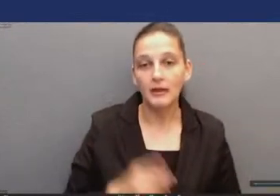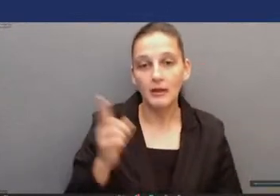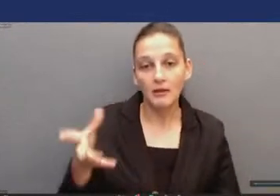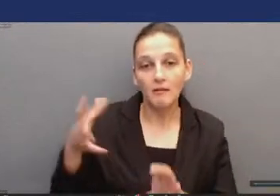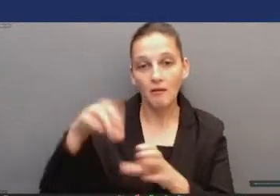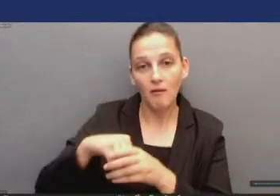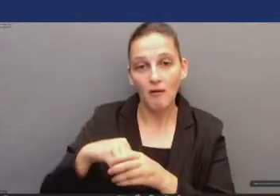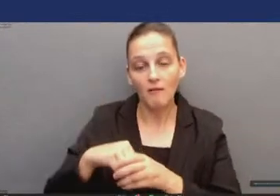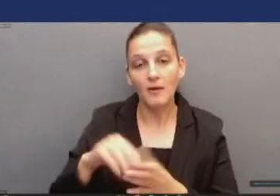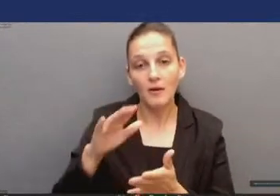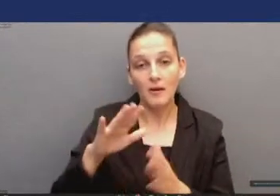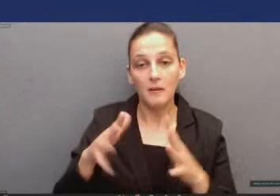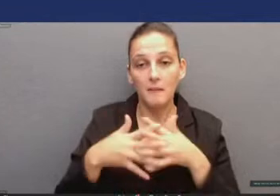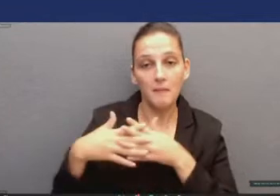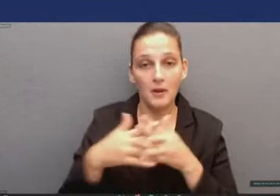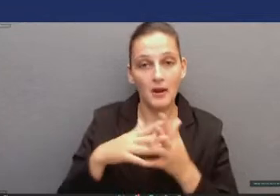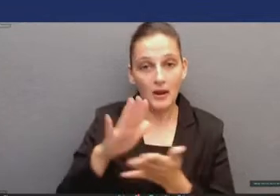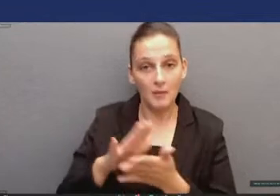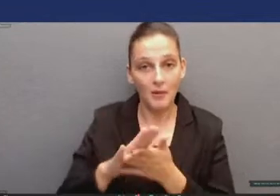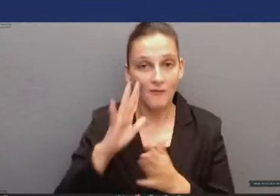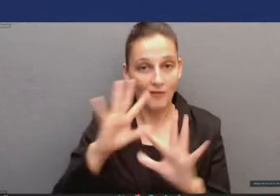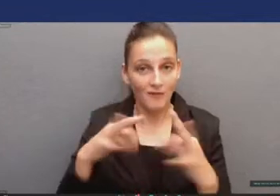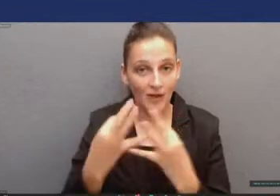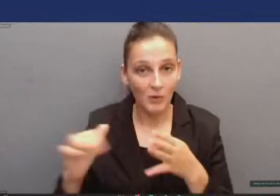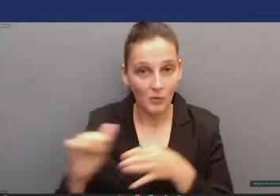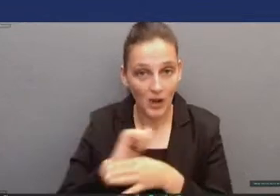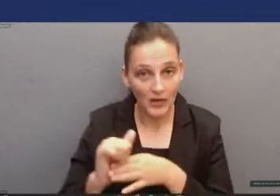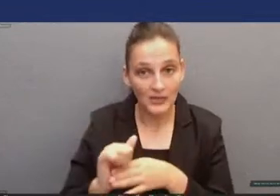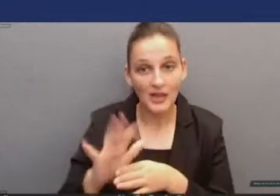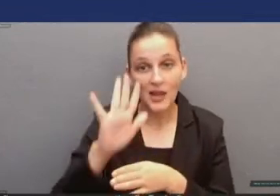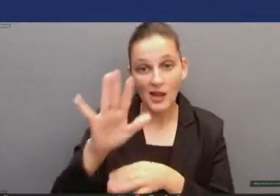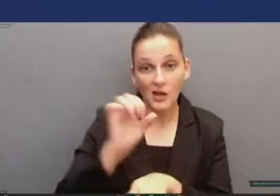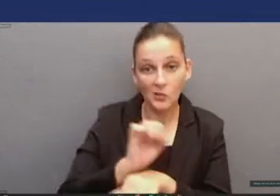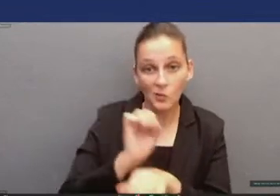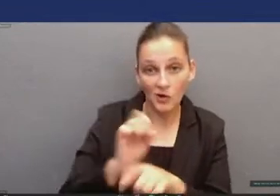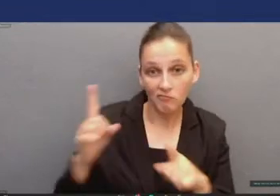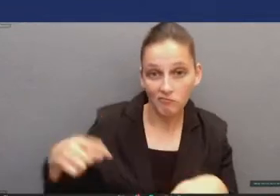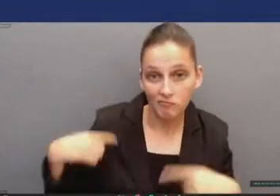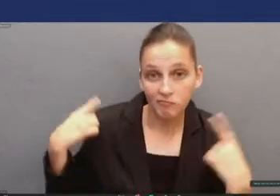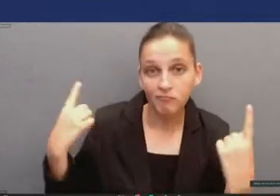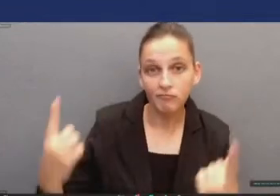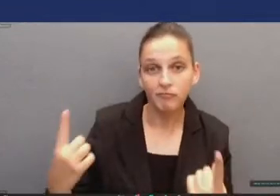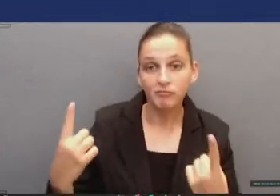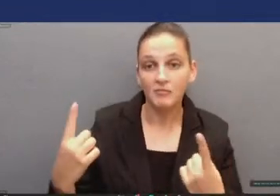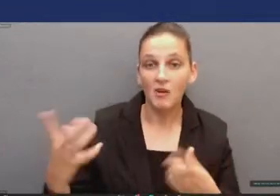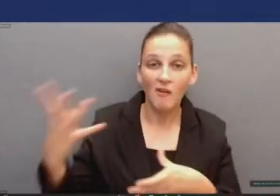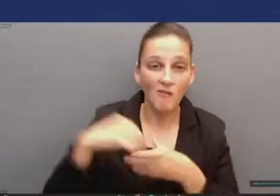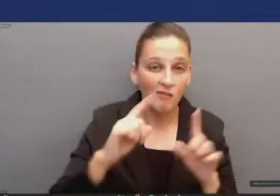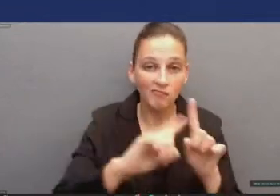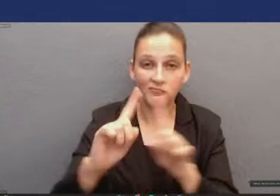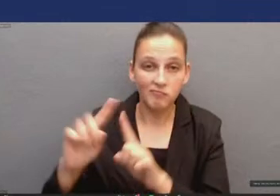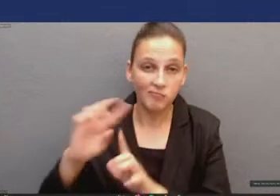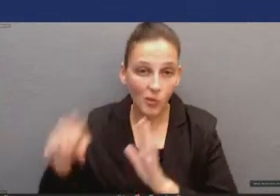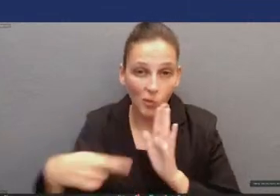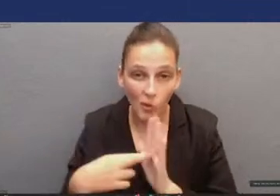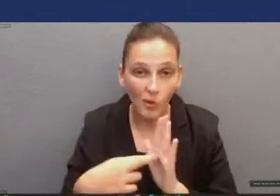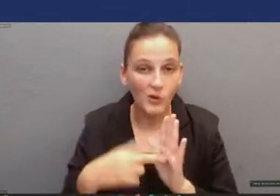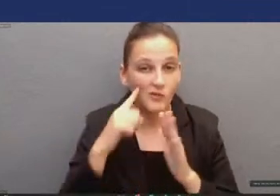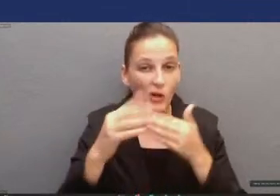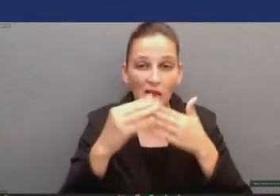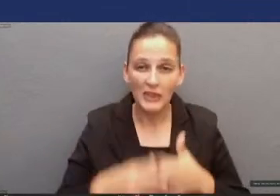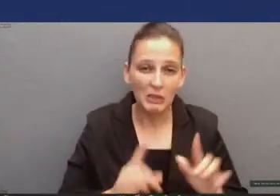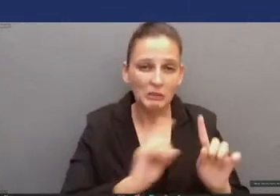Academy of Family Practice, Dr. Huang's professional career has encompassed leadership roles, a whole host, community